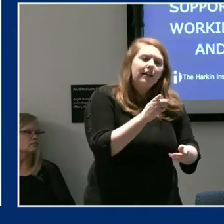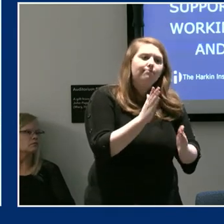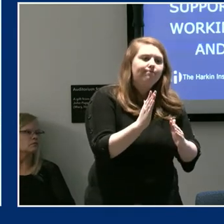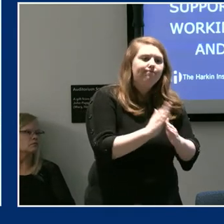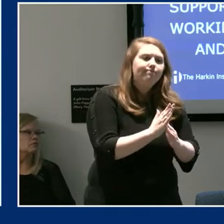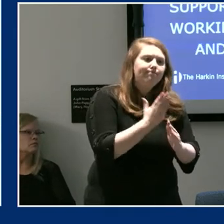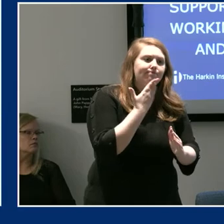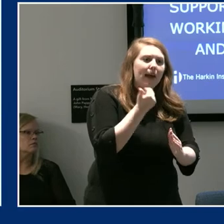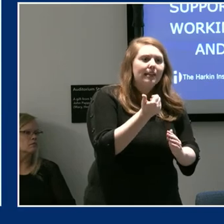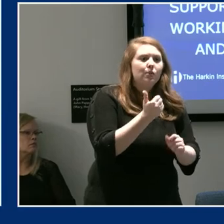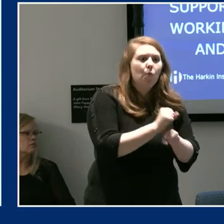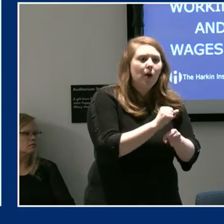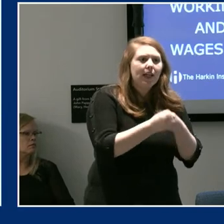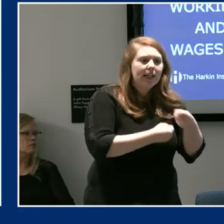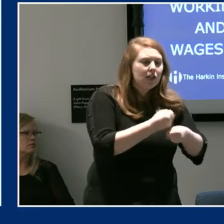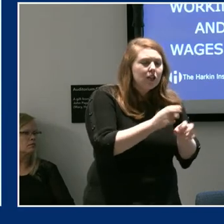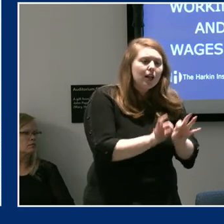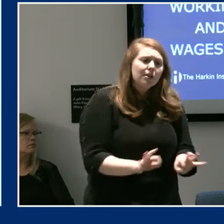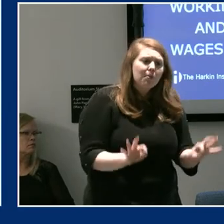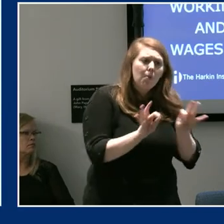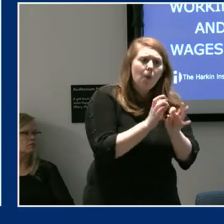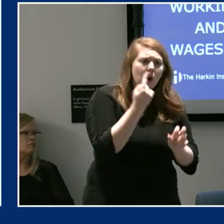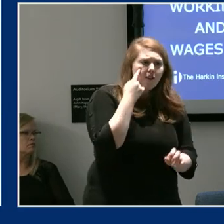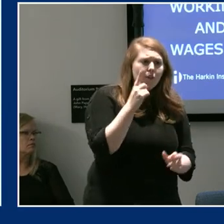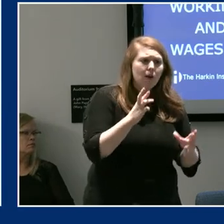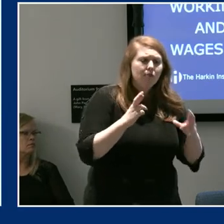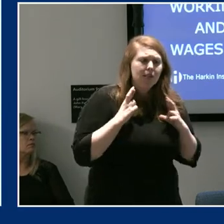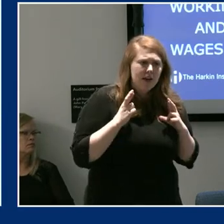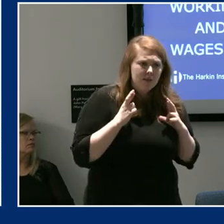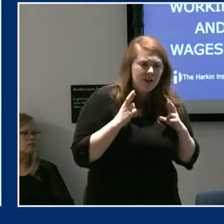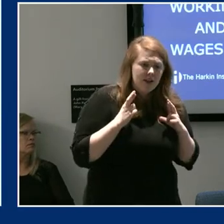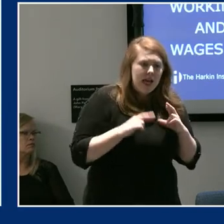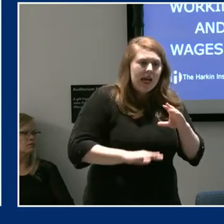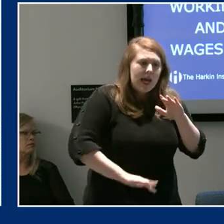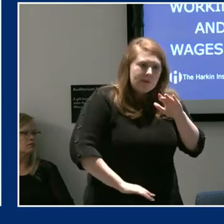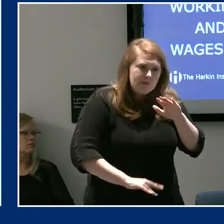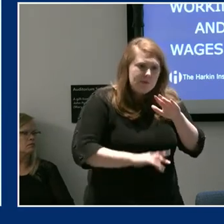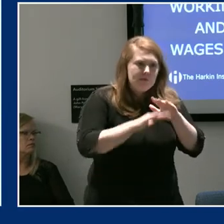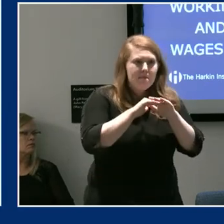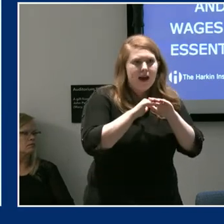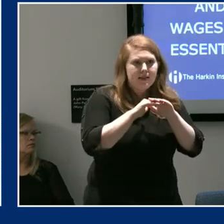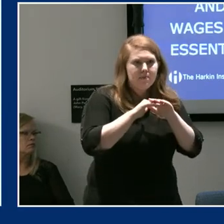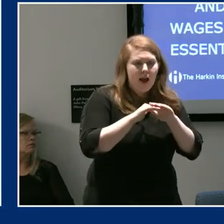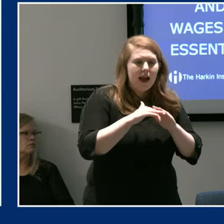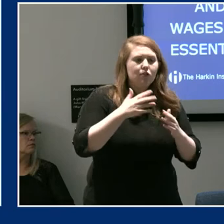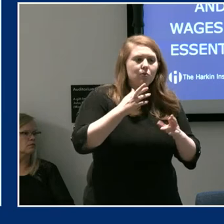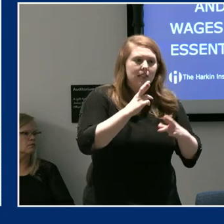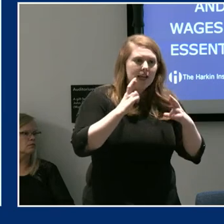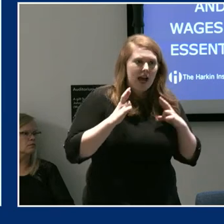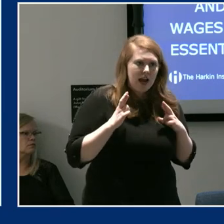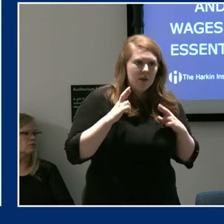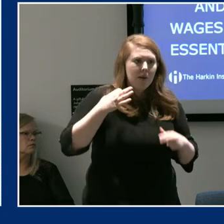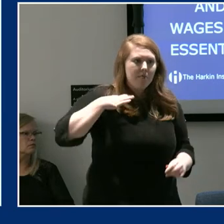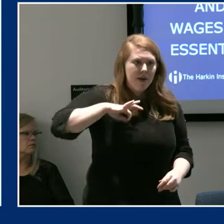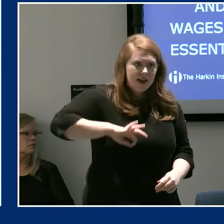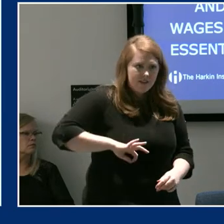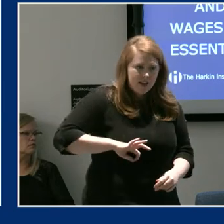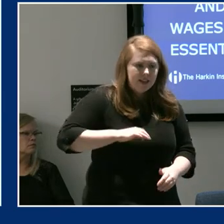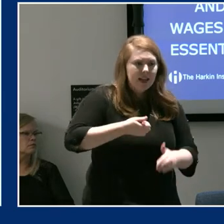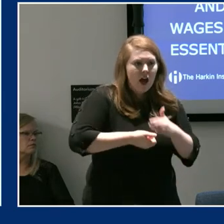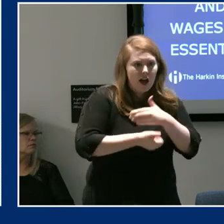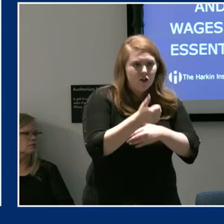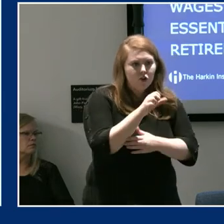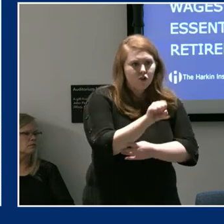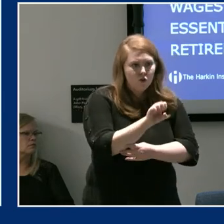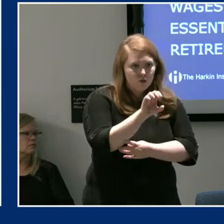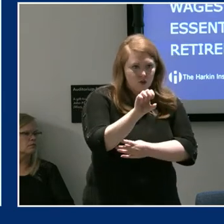is essential for secure retirement. It maximizes retirement benefits earned under Social